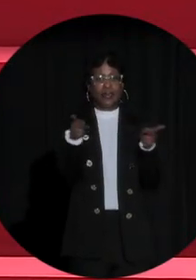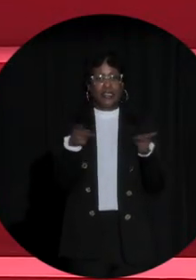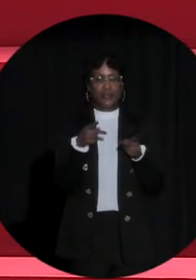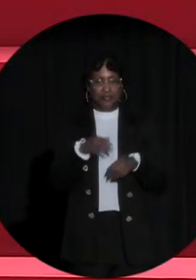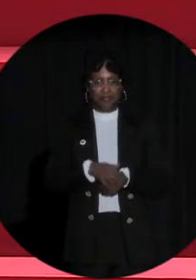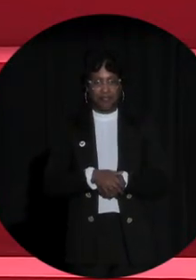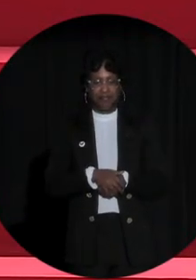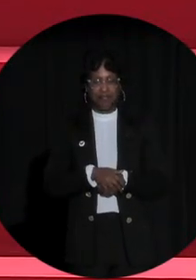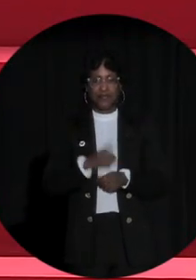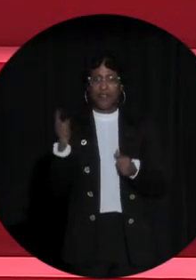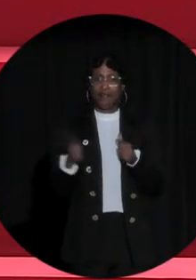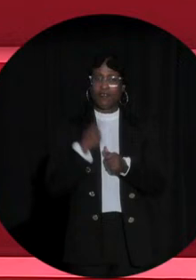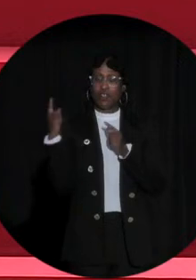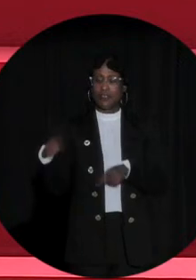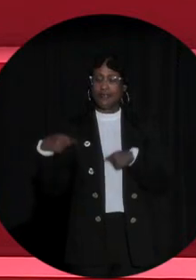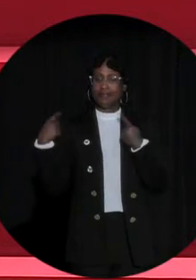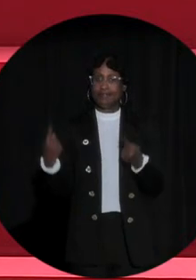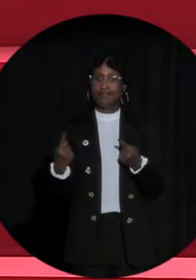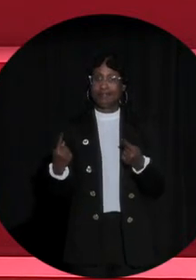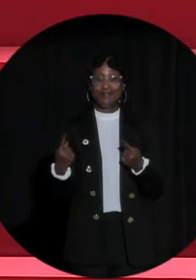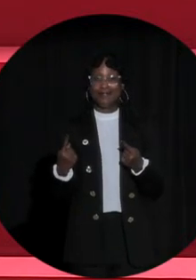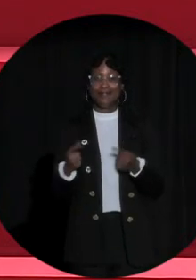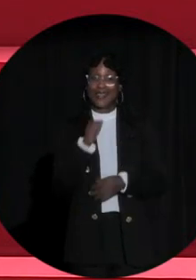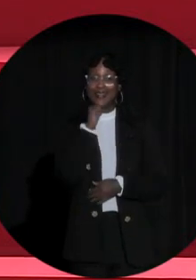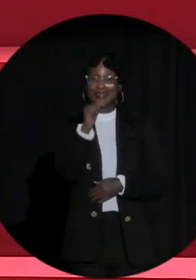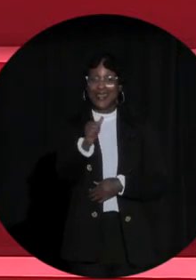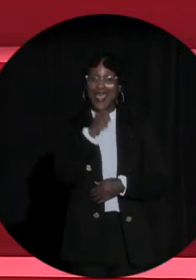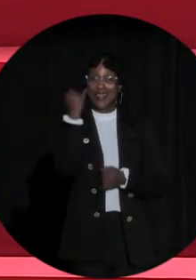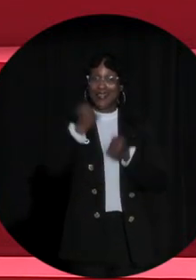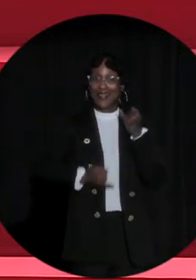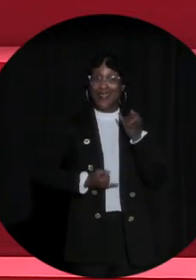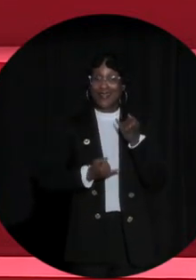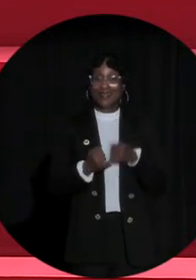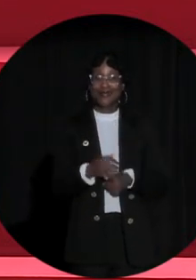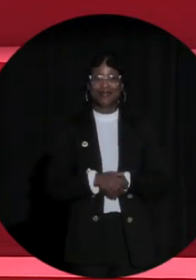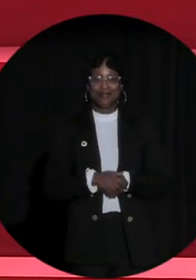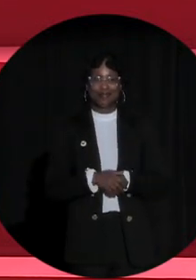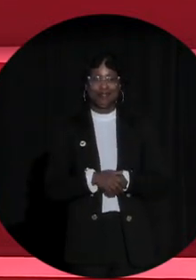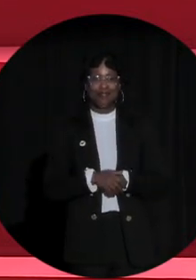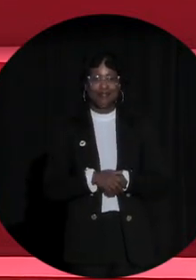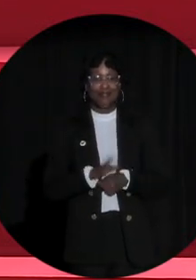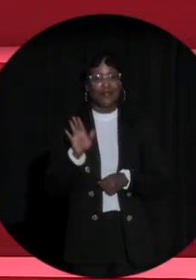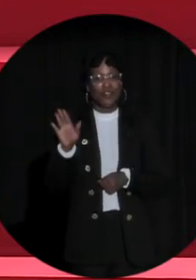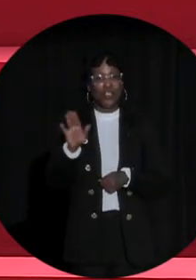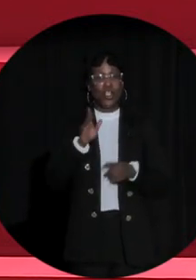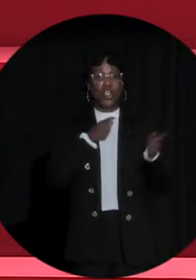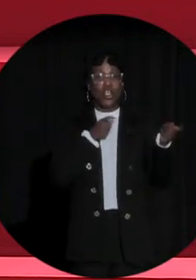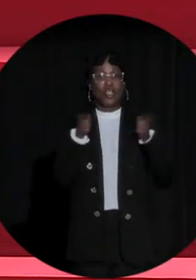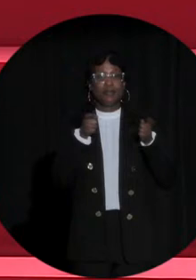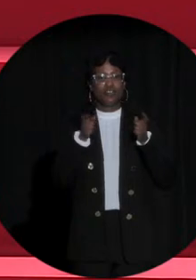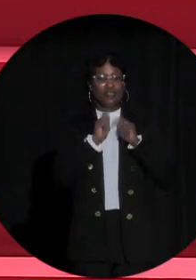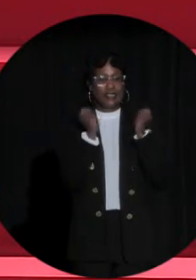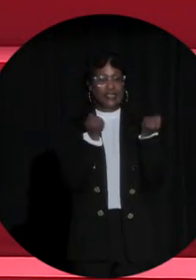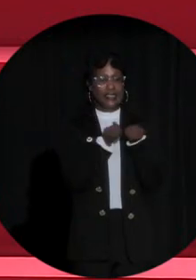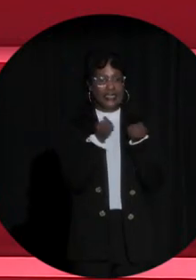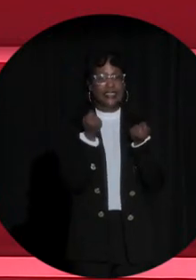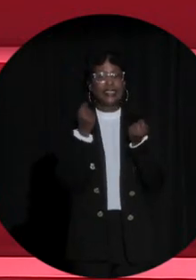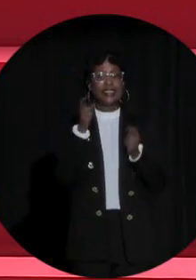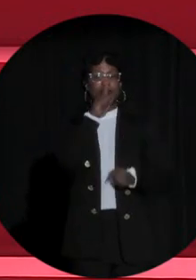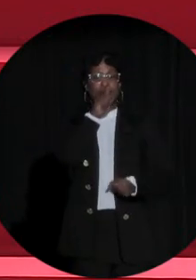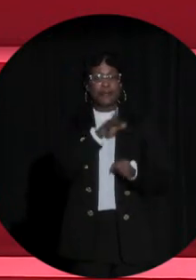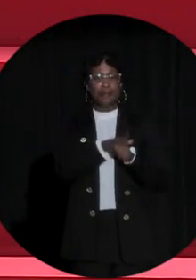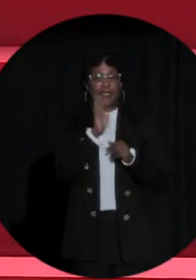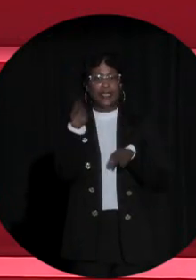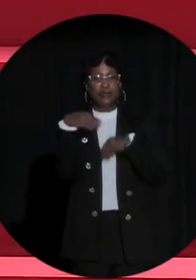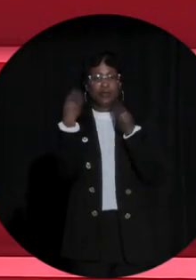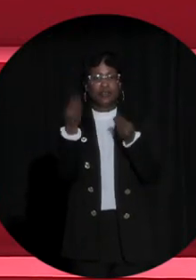first, but not the last. Her administration has been committed to providing a